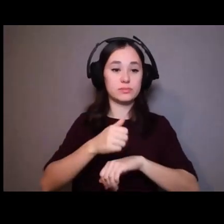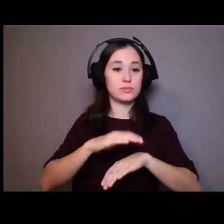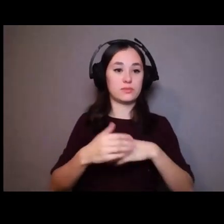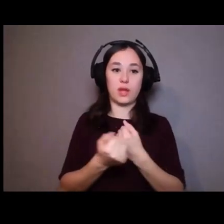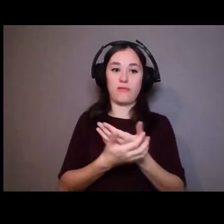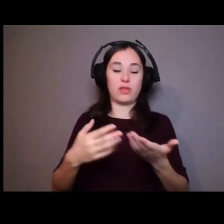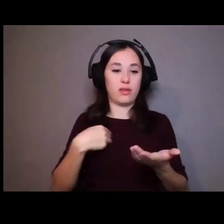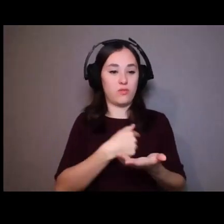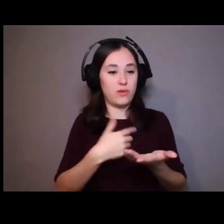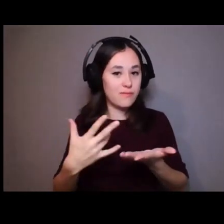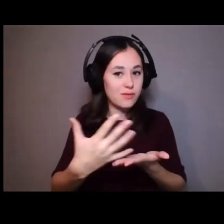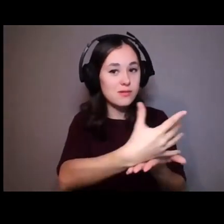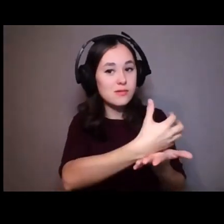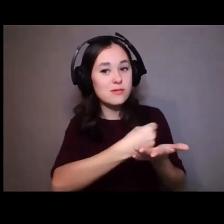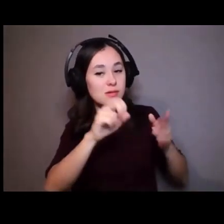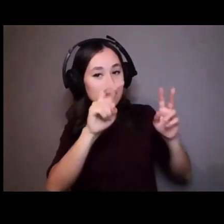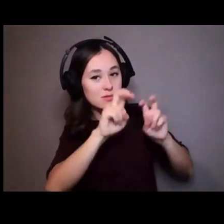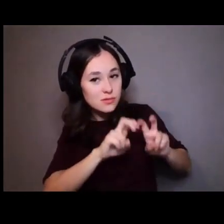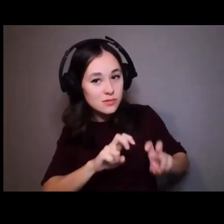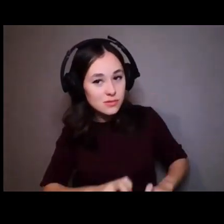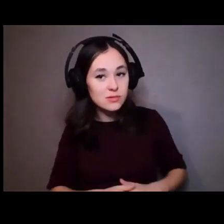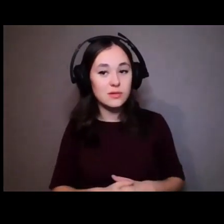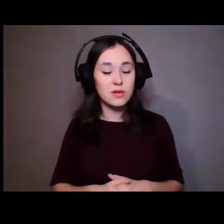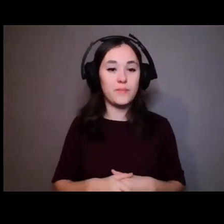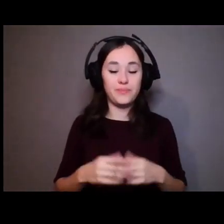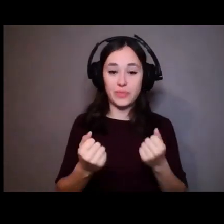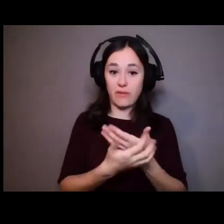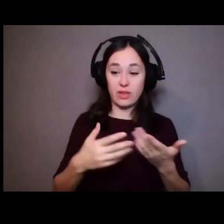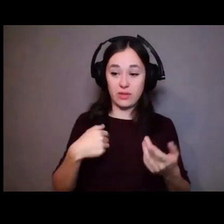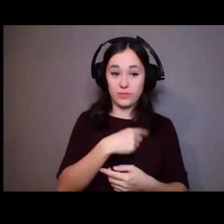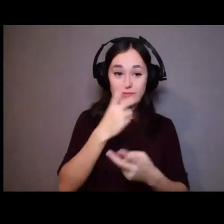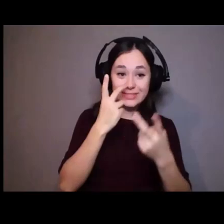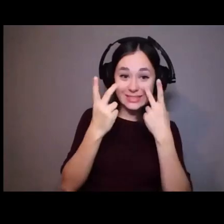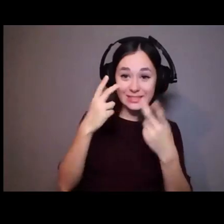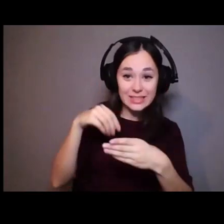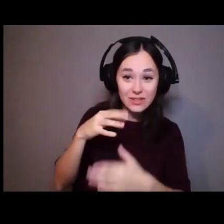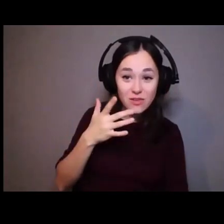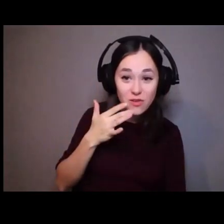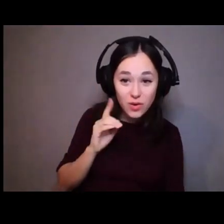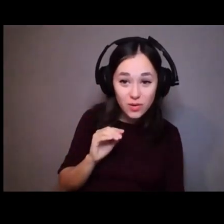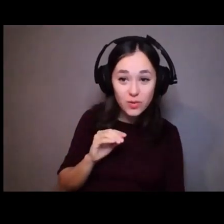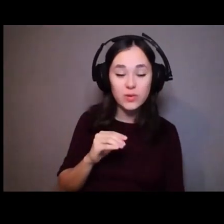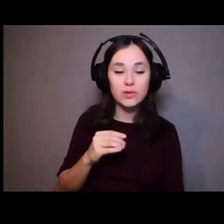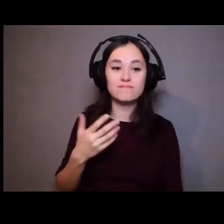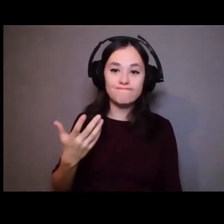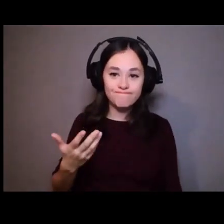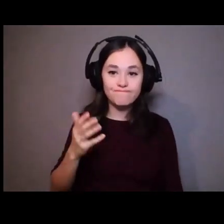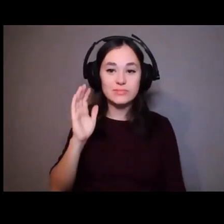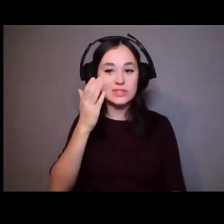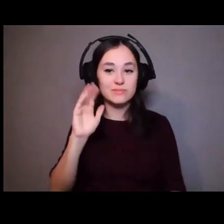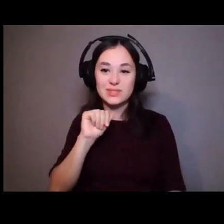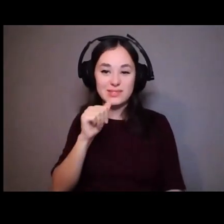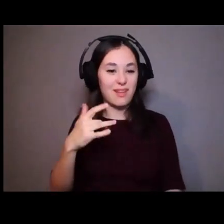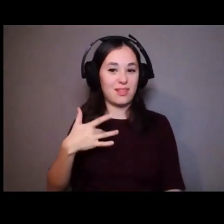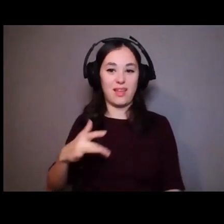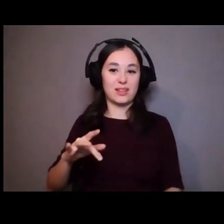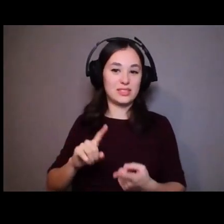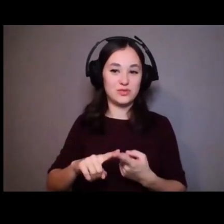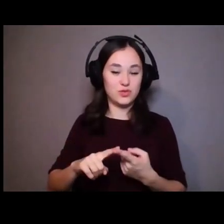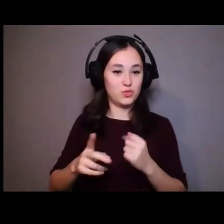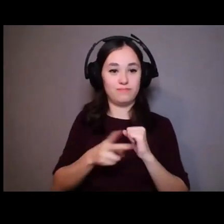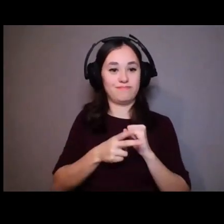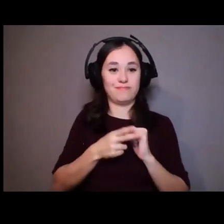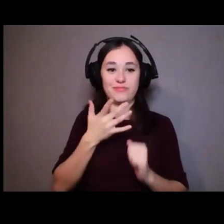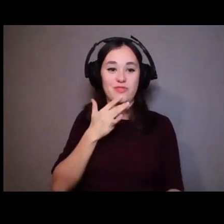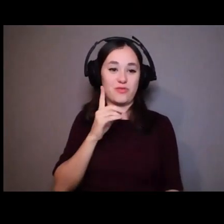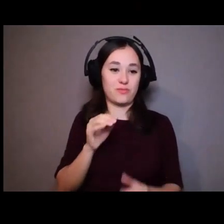literature, evidence, everything we've seen in Colorado so far is not likely to generate significant savings for Colorado at this